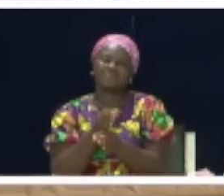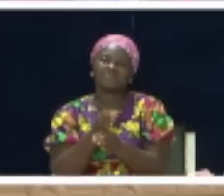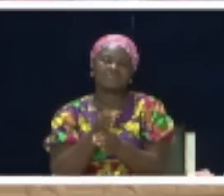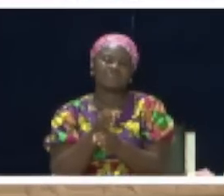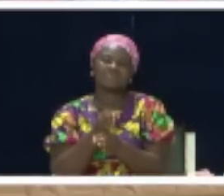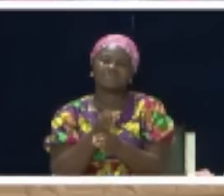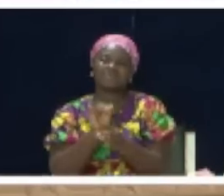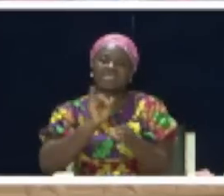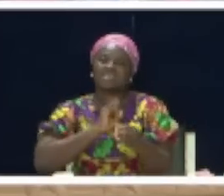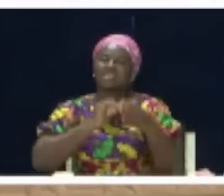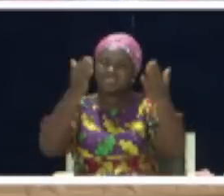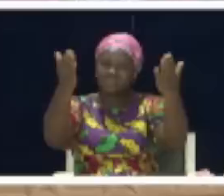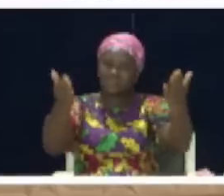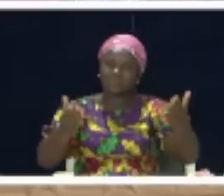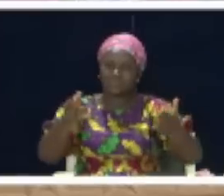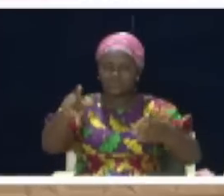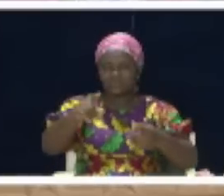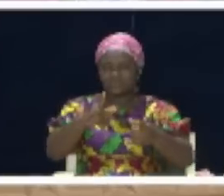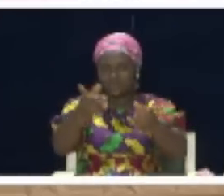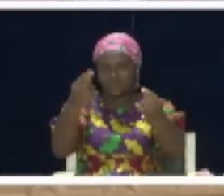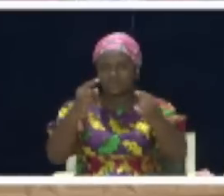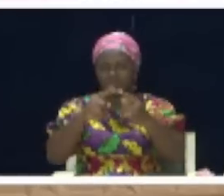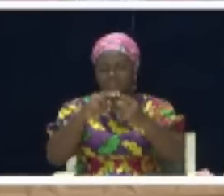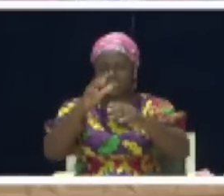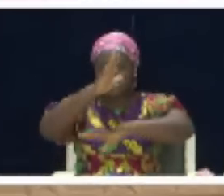I want you to come to the table tonight